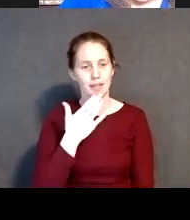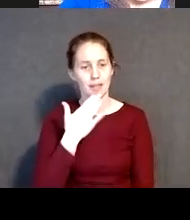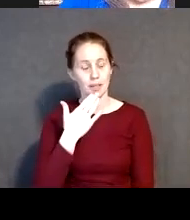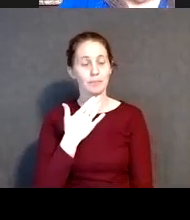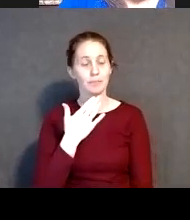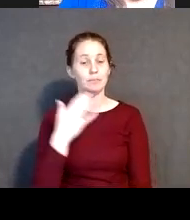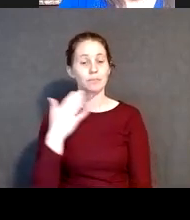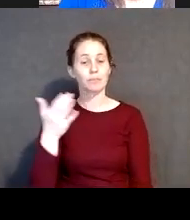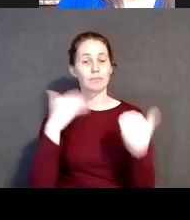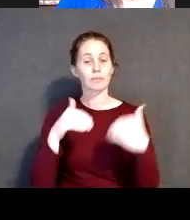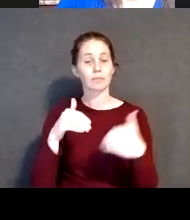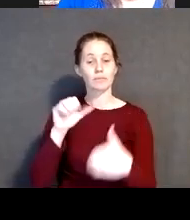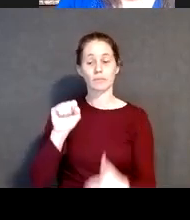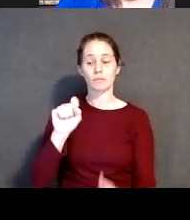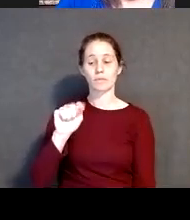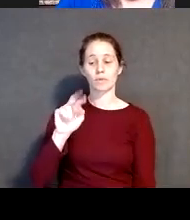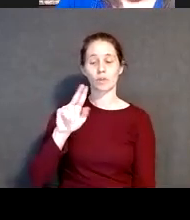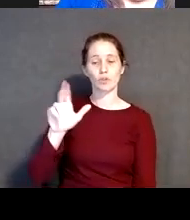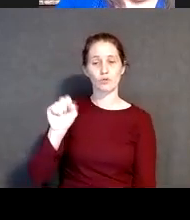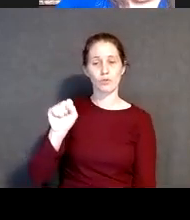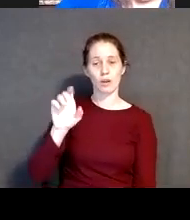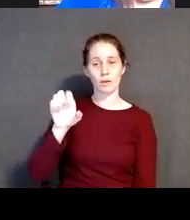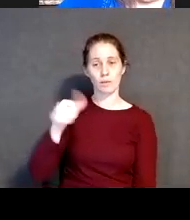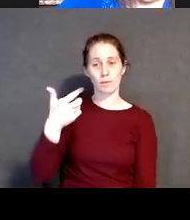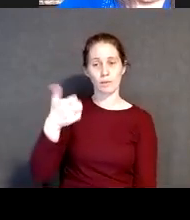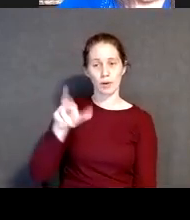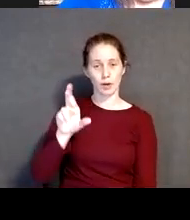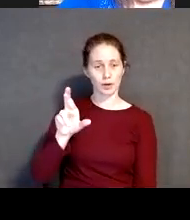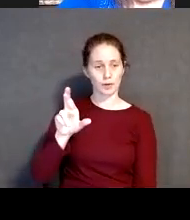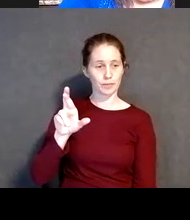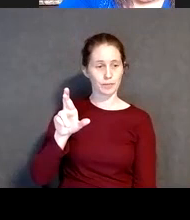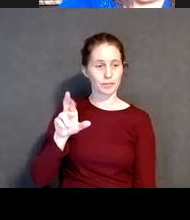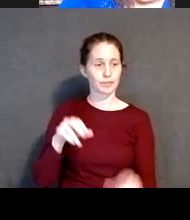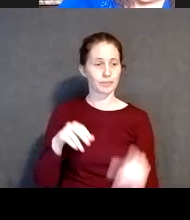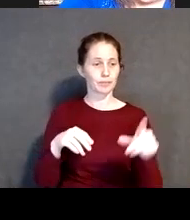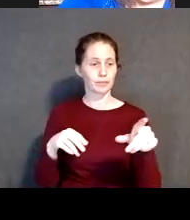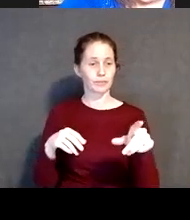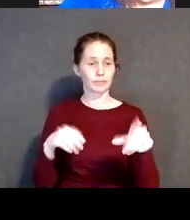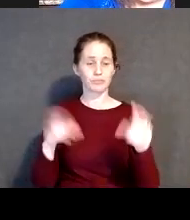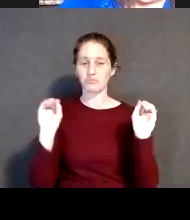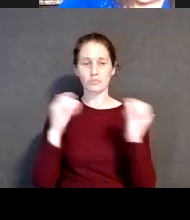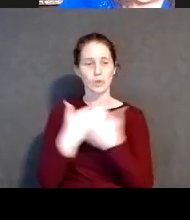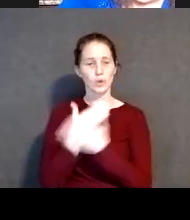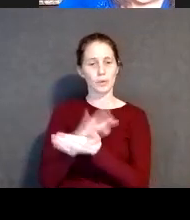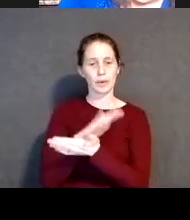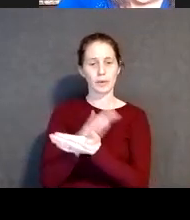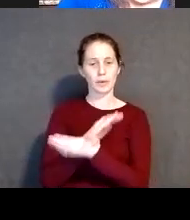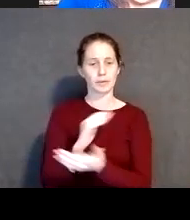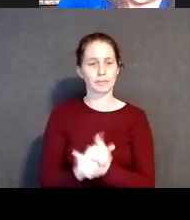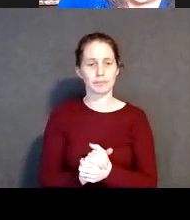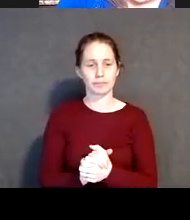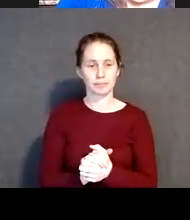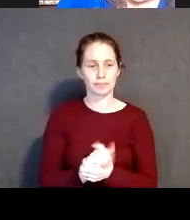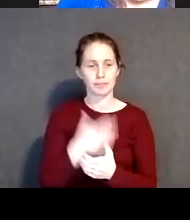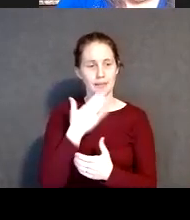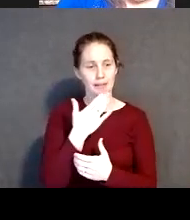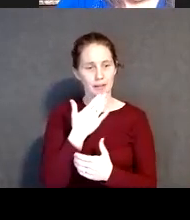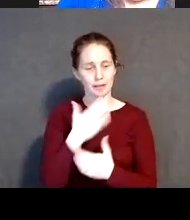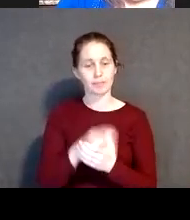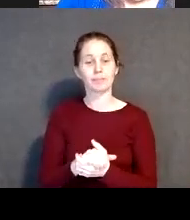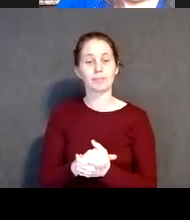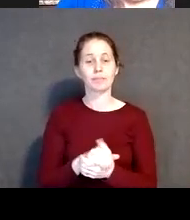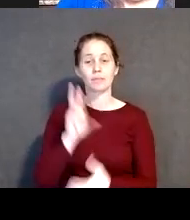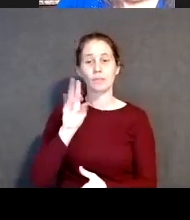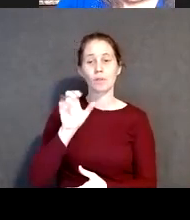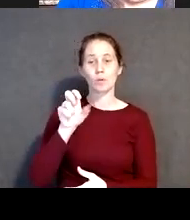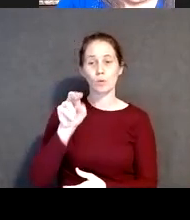And Councilwoman Strasburger, Chair of Innovation, Performance, and Asset Management. No new papers, Madam President. Thank you, Councilwoman. Councilman Wilson,